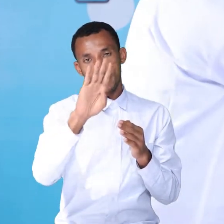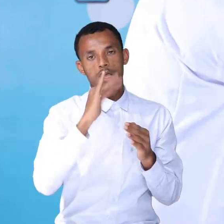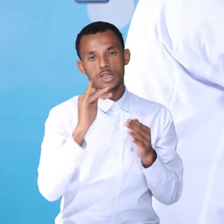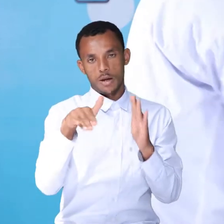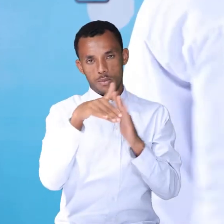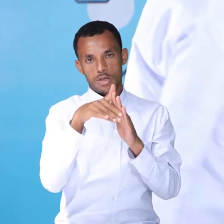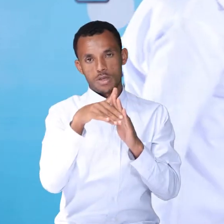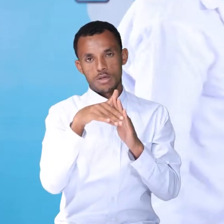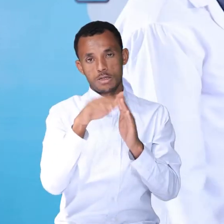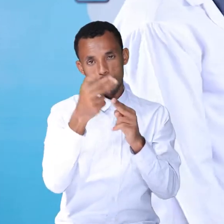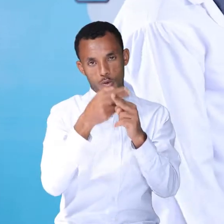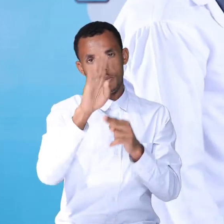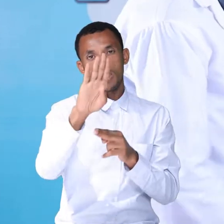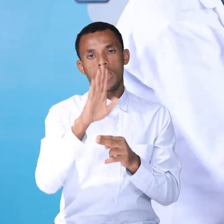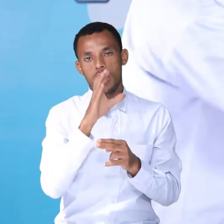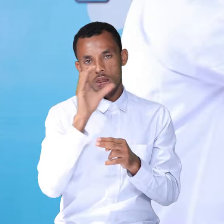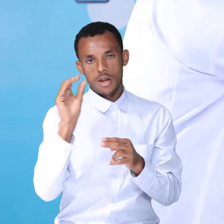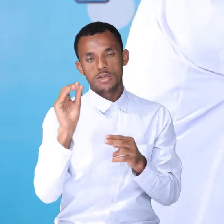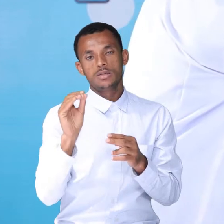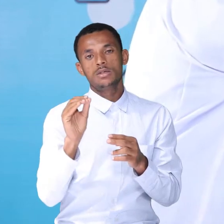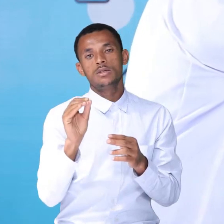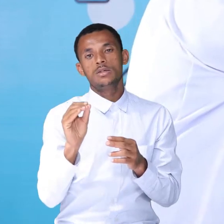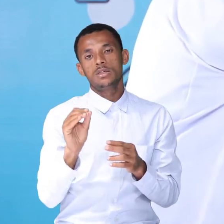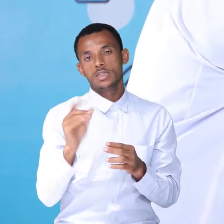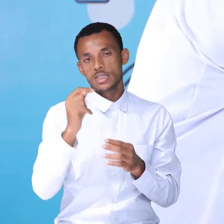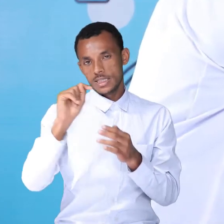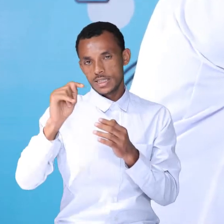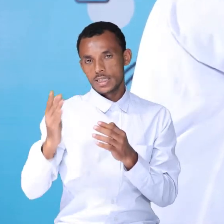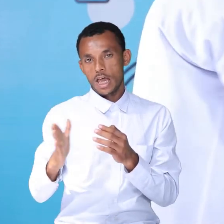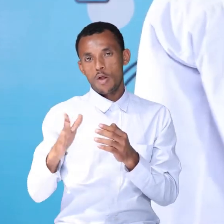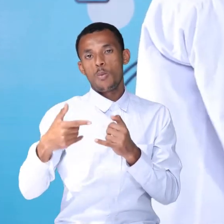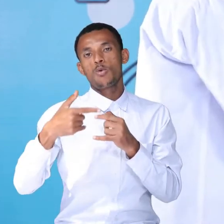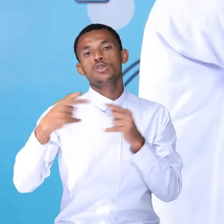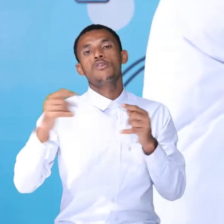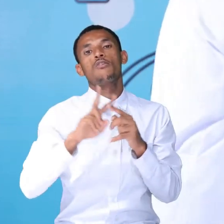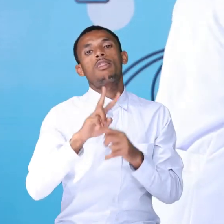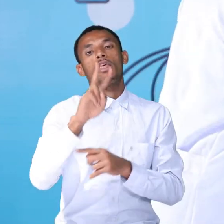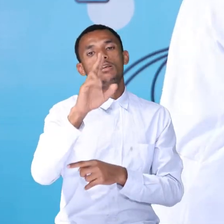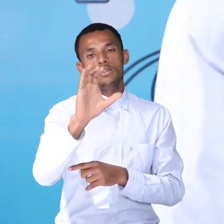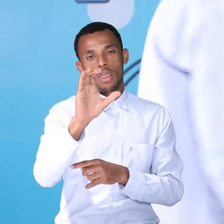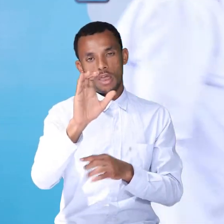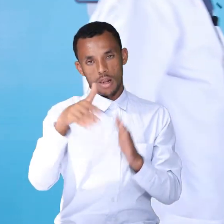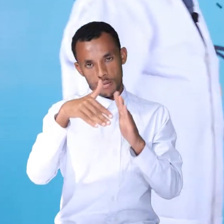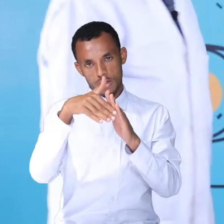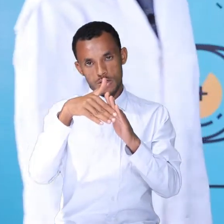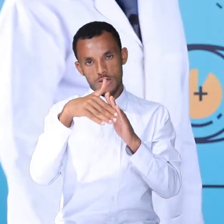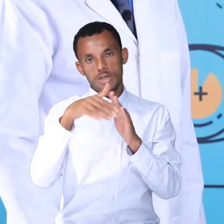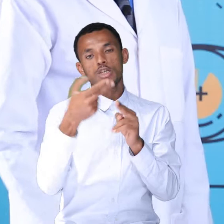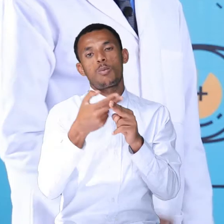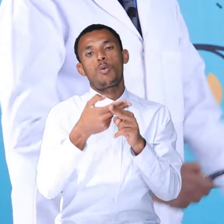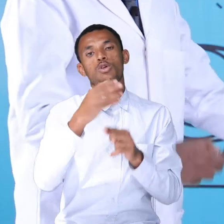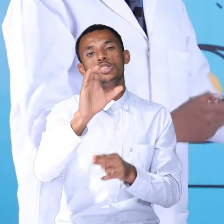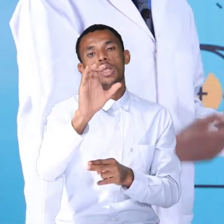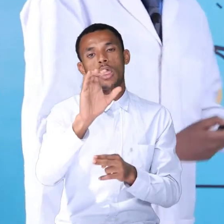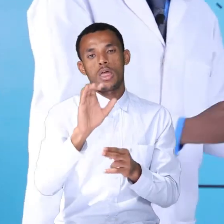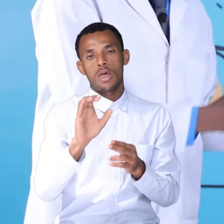be represented by small letter b. And the side opposite to vertex C will be represented by small letter c.